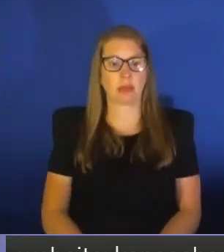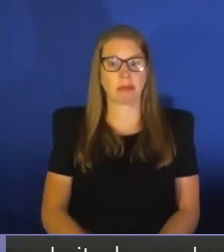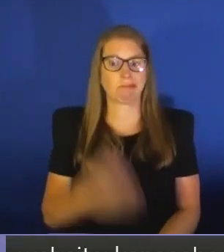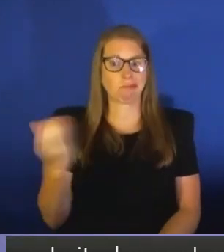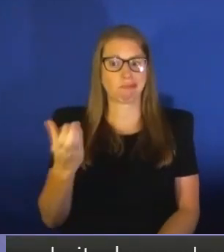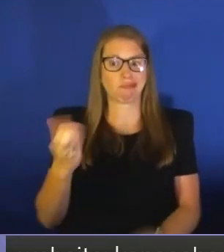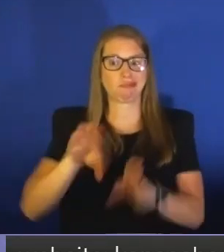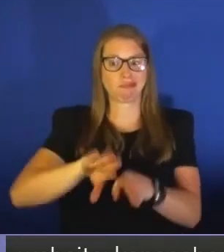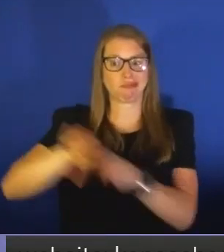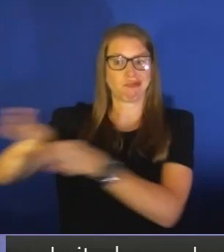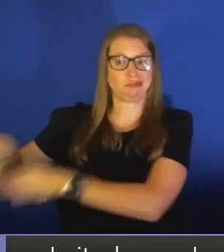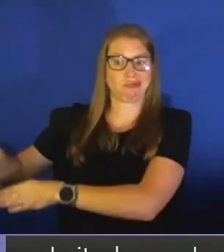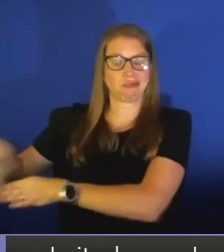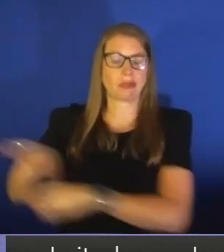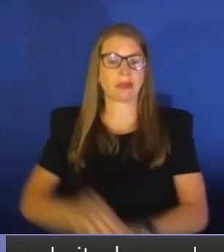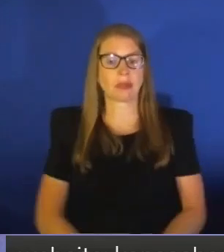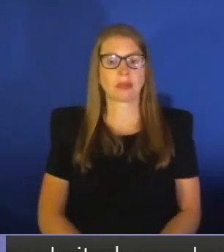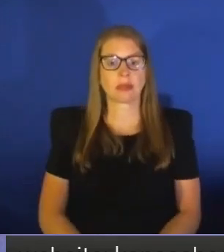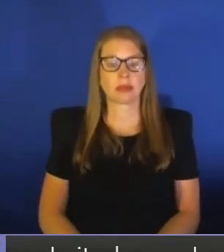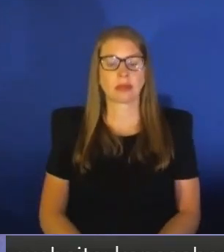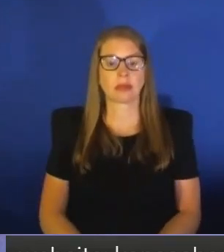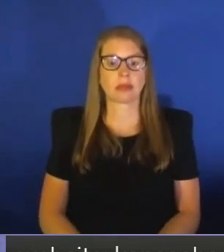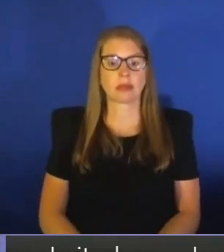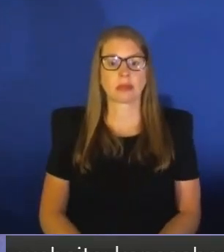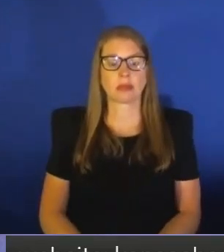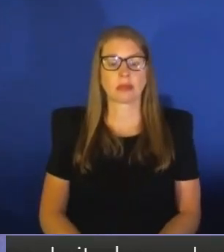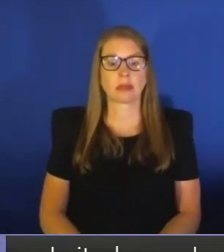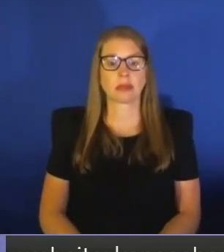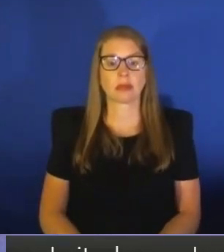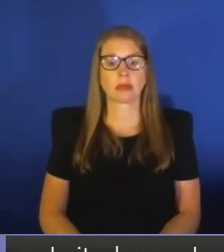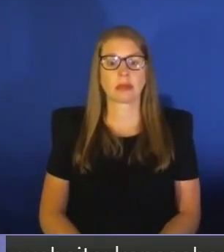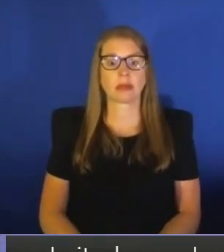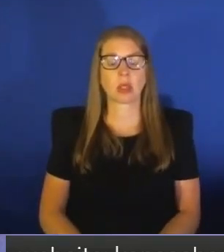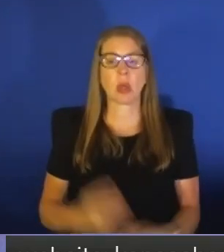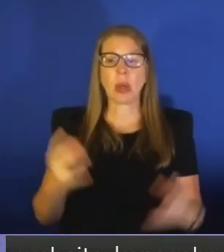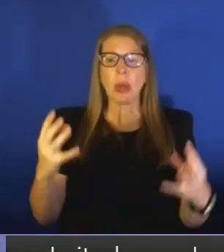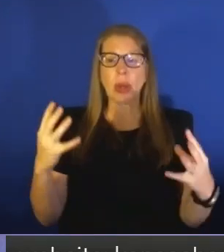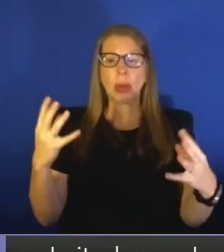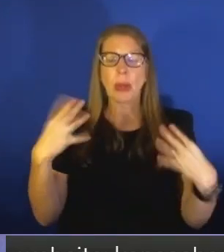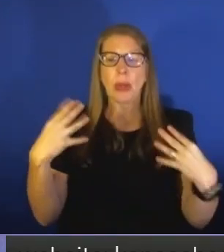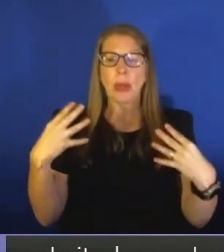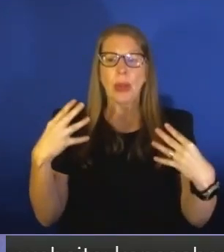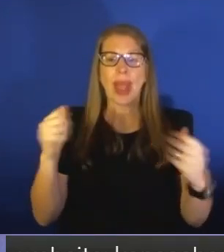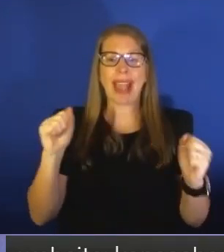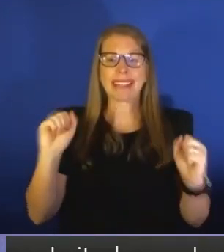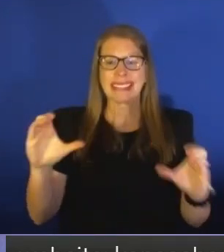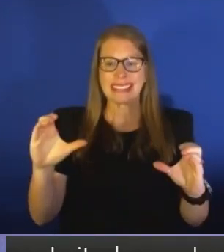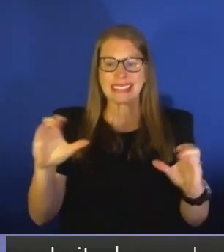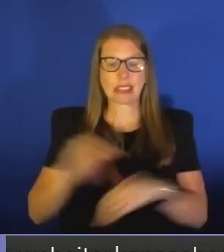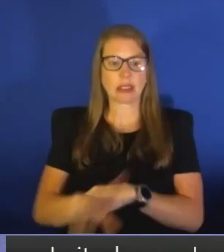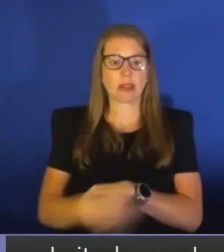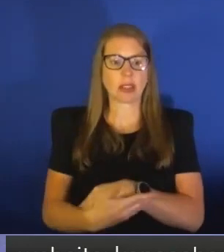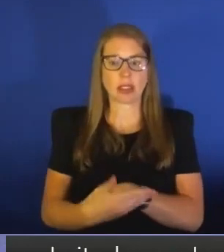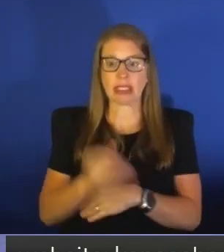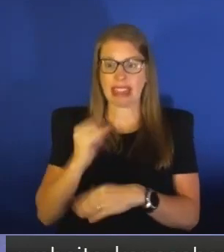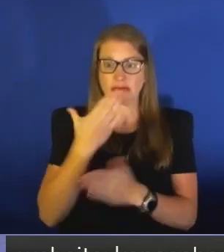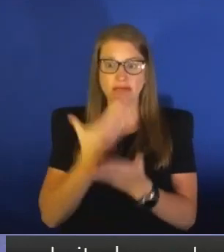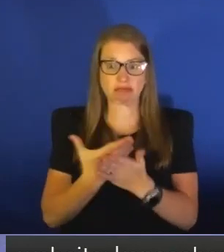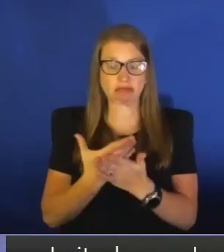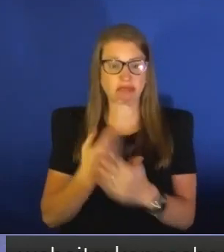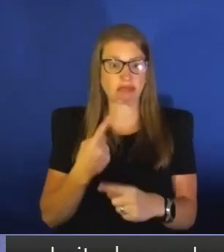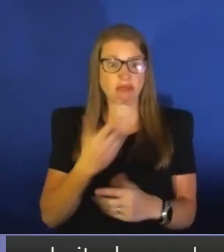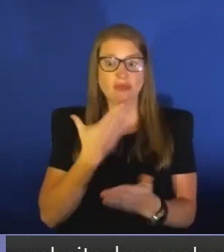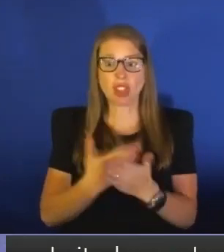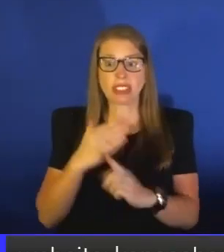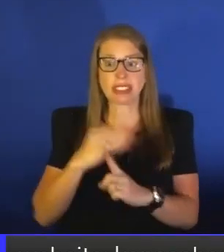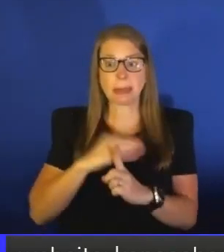yeah. So, let's talk about the cool. People blast the air conditioning at night. Does that is it just having just a good regular, what's a good temperature to have your room